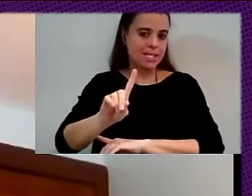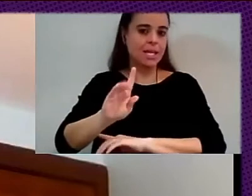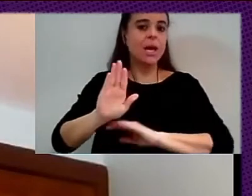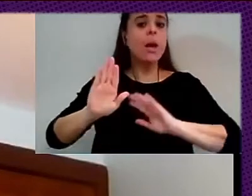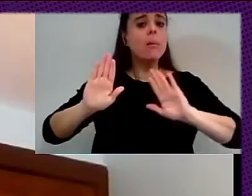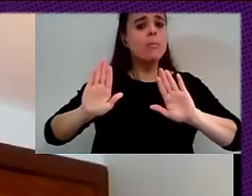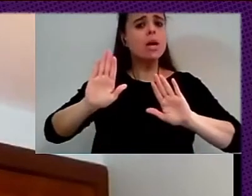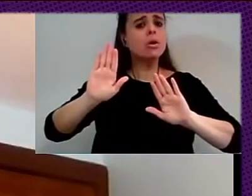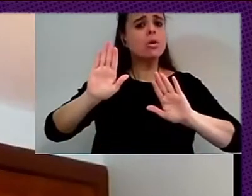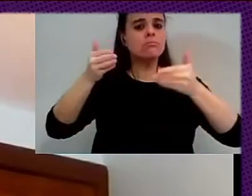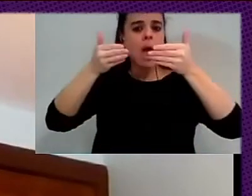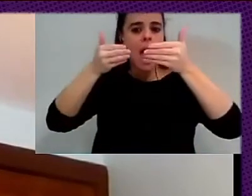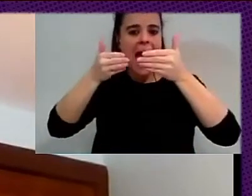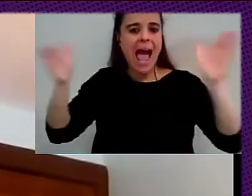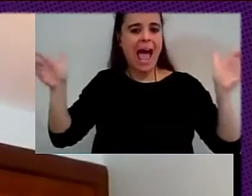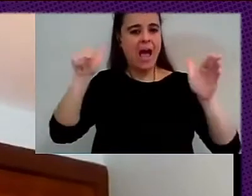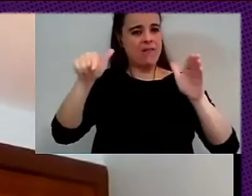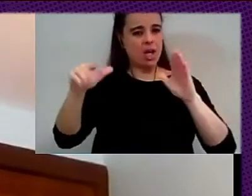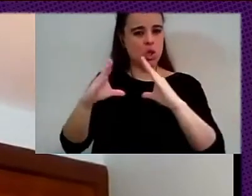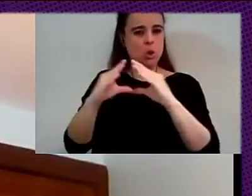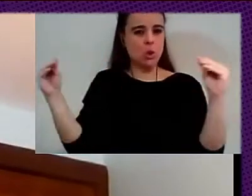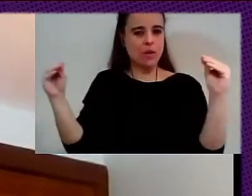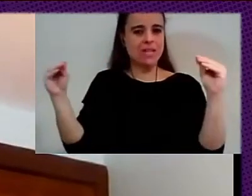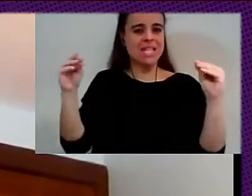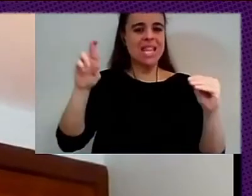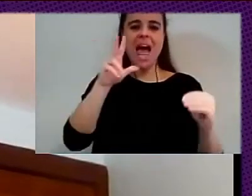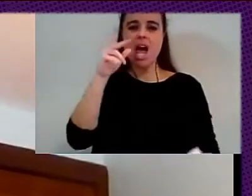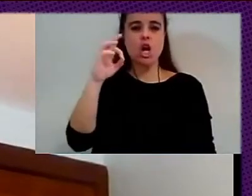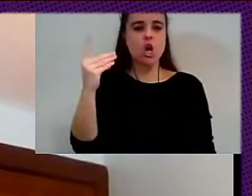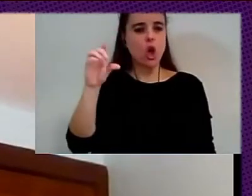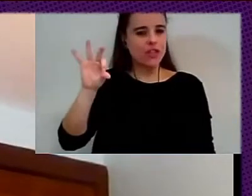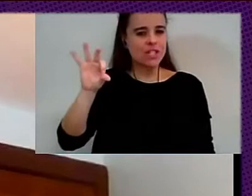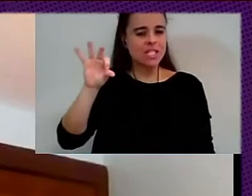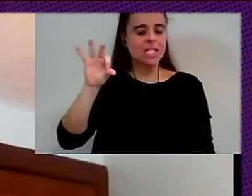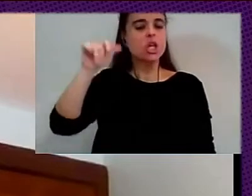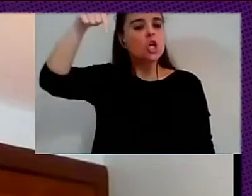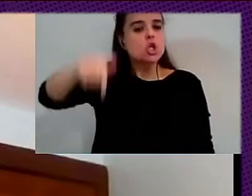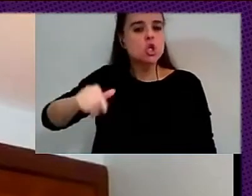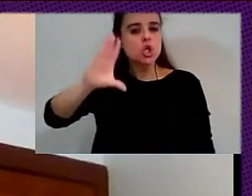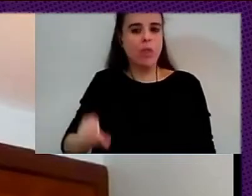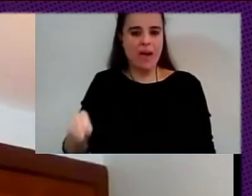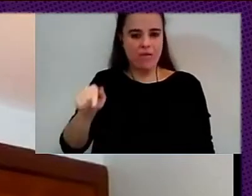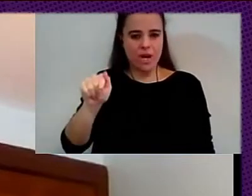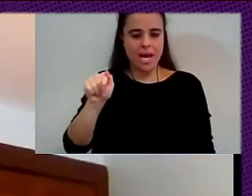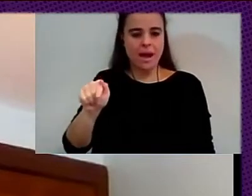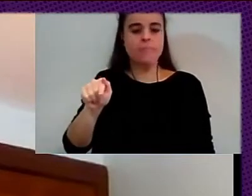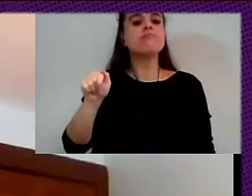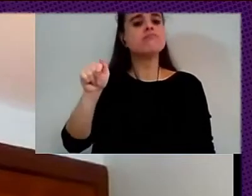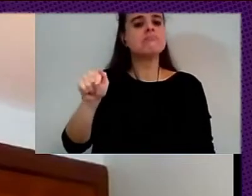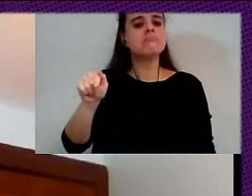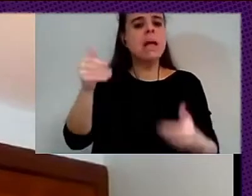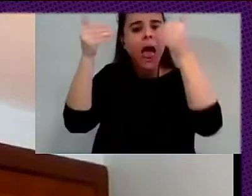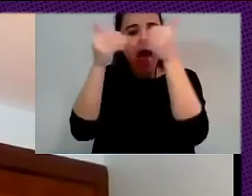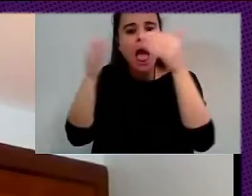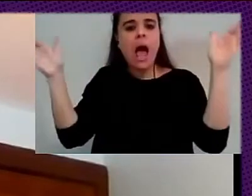up in South Africa, partially because, you know, having started off in the United States and being close to some family members, I didn't